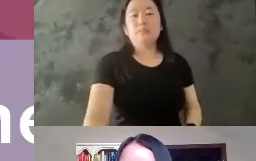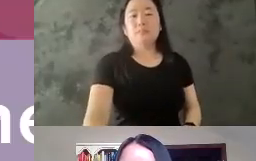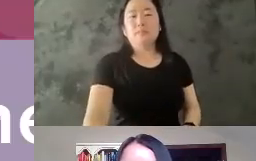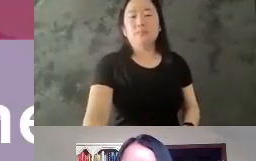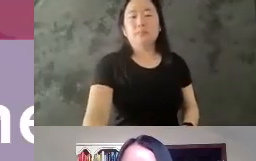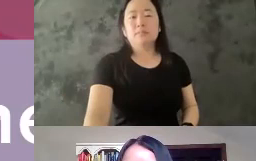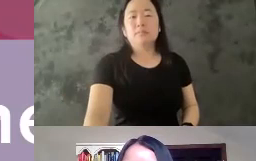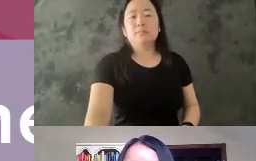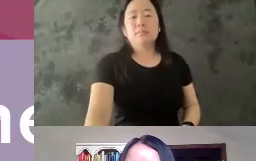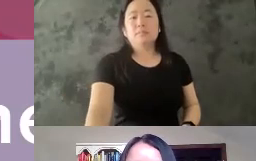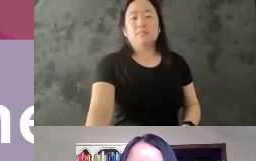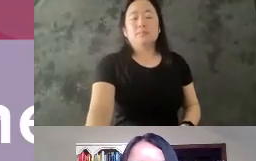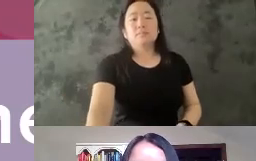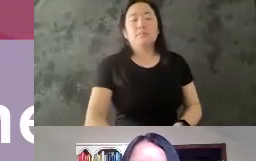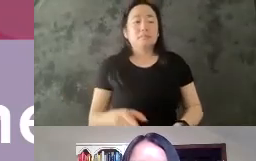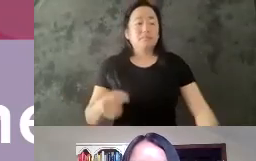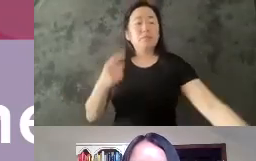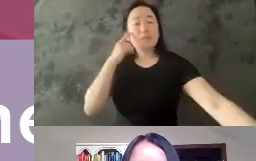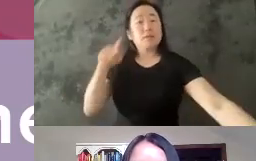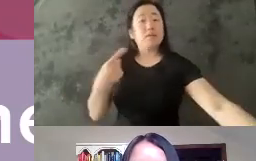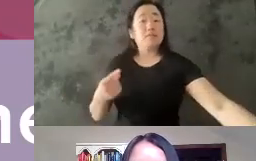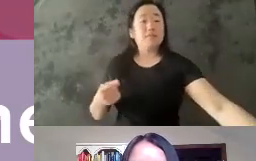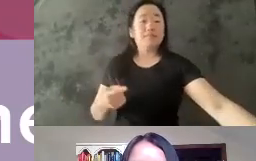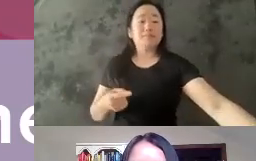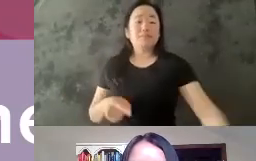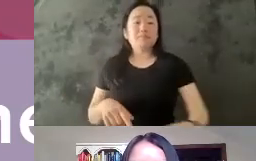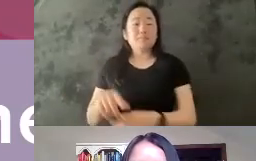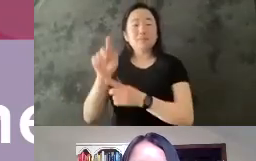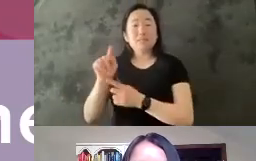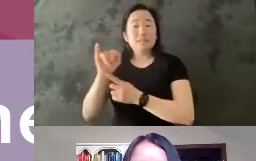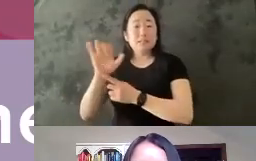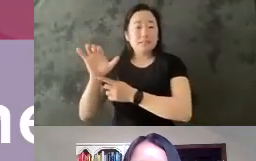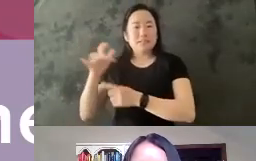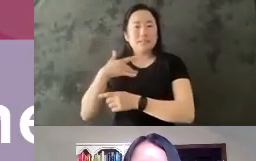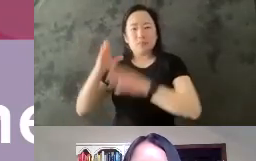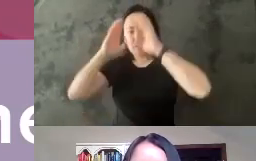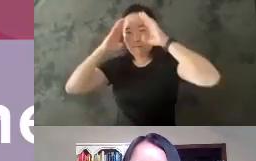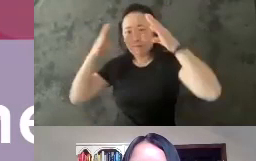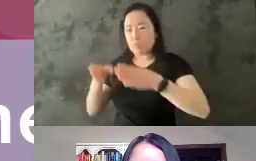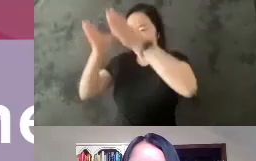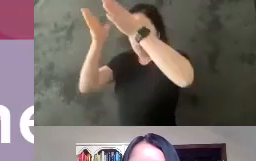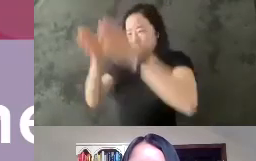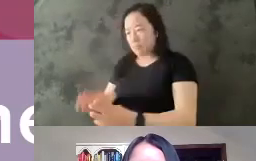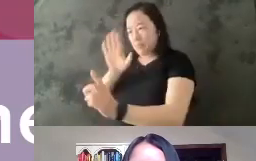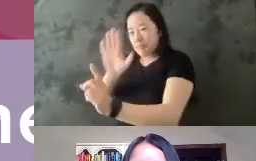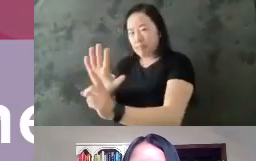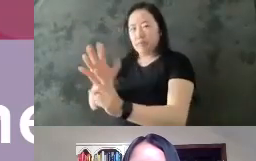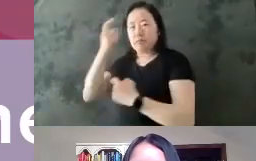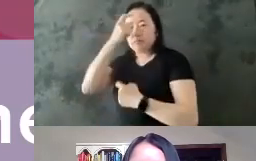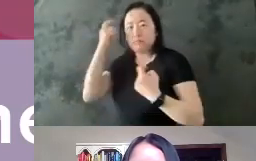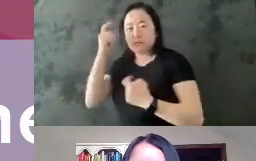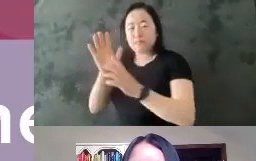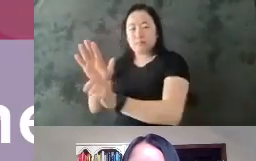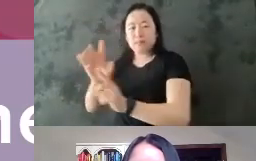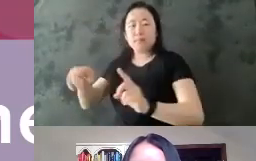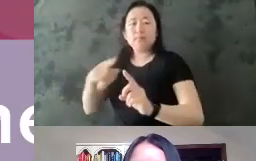So when we think about trauma-informed care, a lot of times it's really focused on individual trauma. It's more about